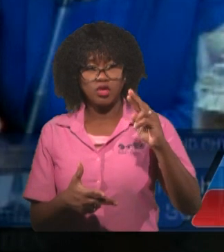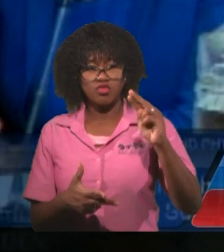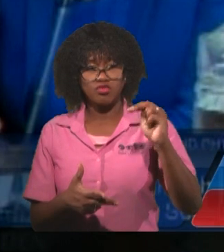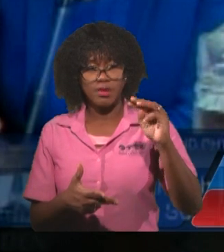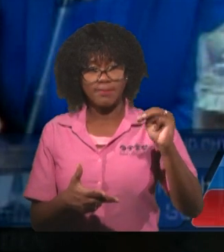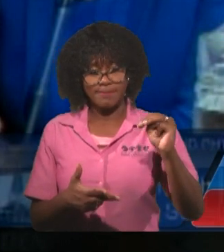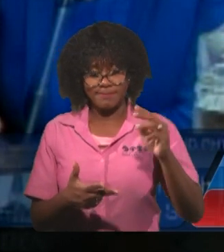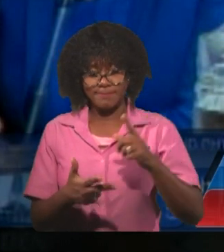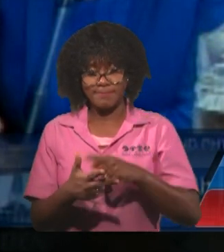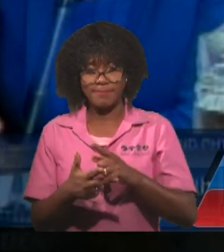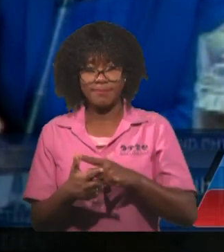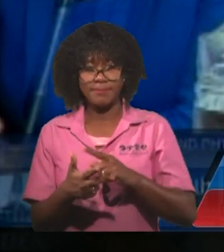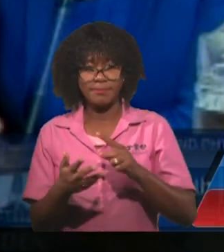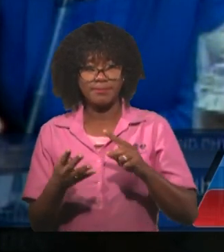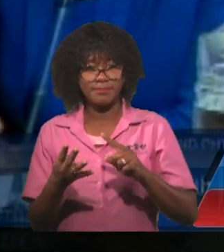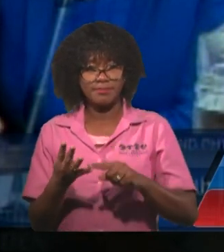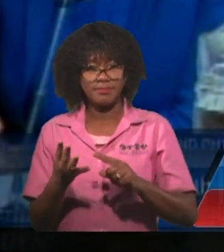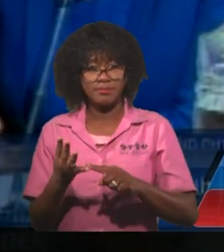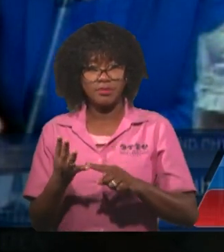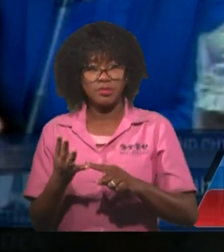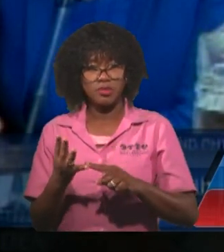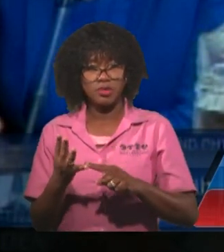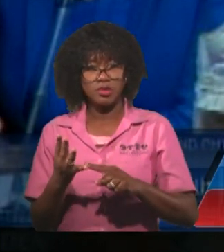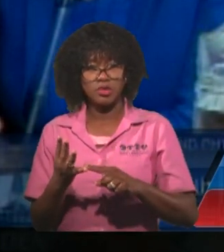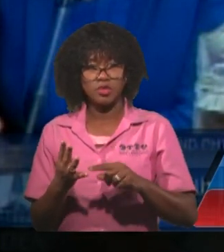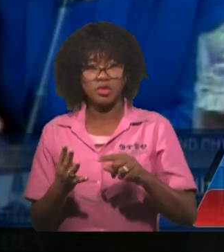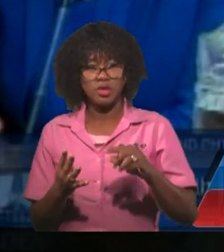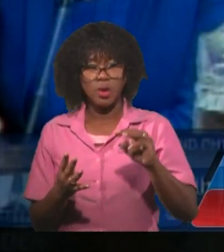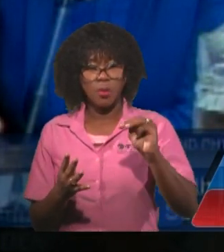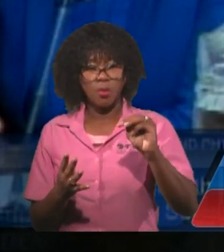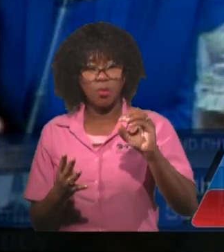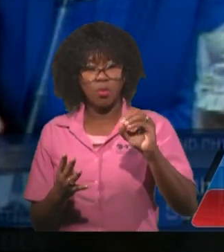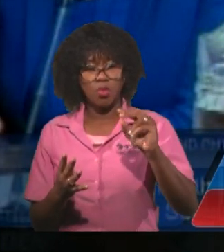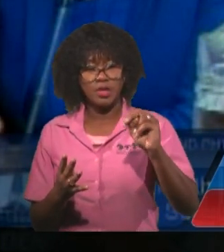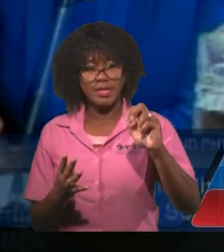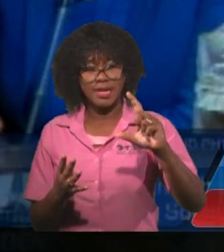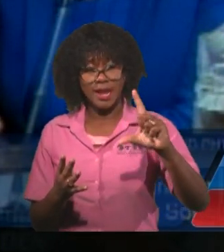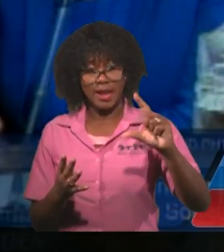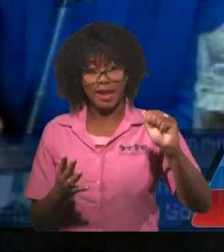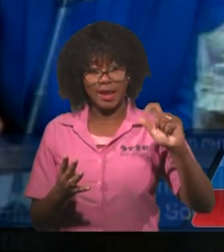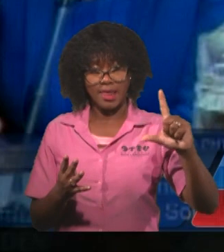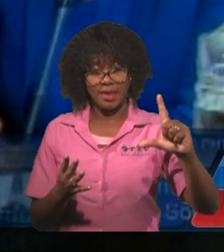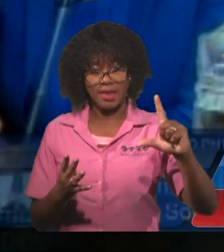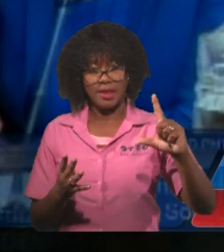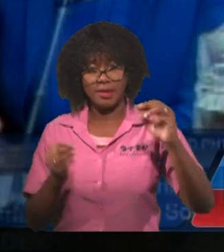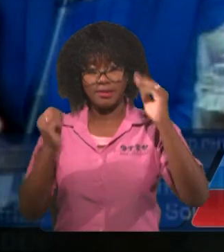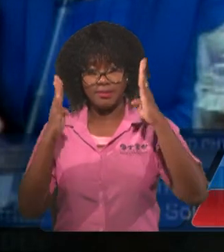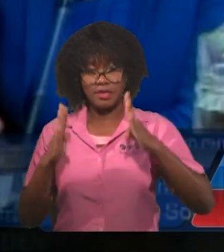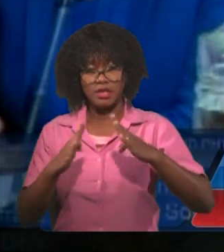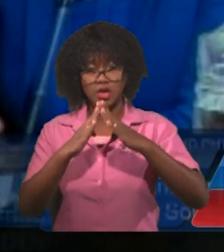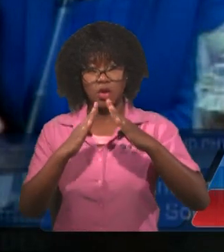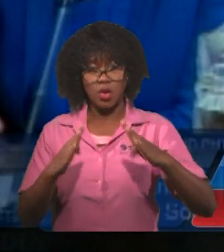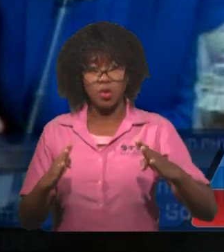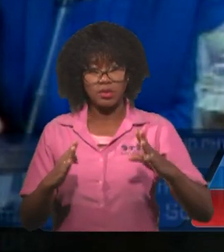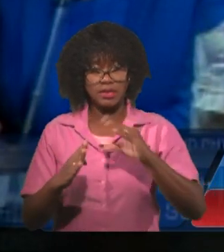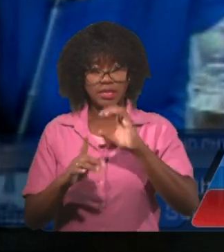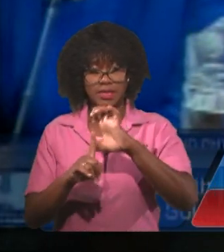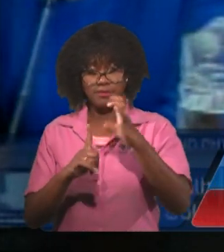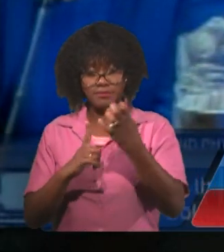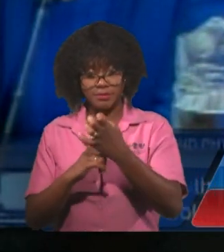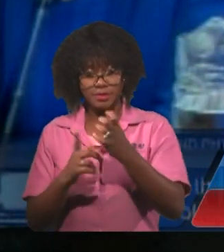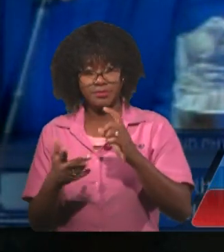Finance. Honorable Dr. Rudal Munilal, Minister of Housing and the